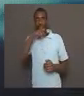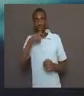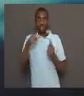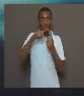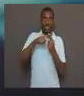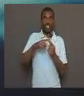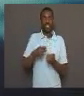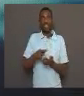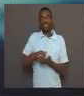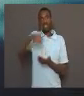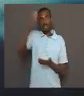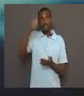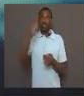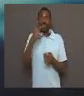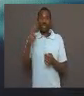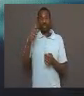change in temperature?